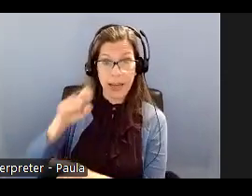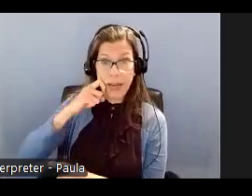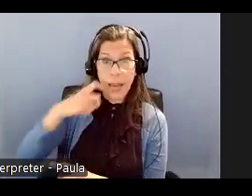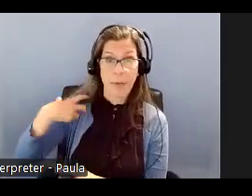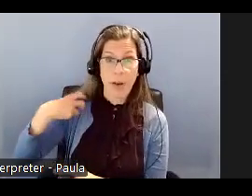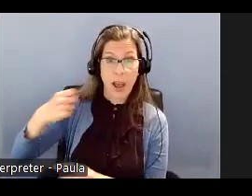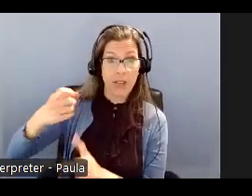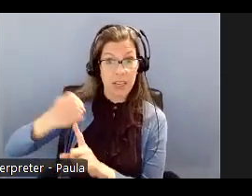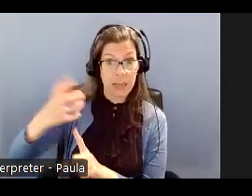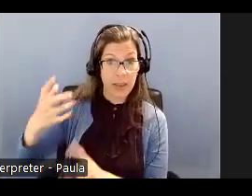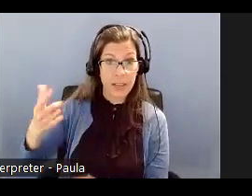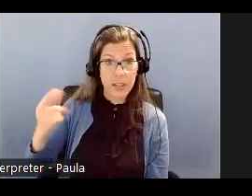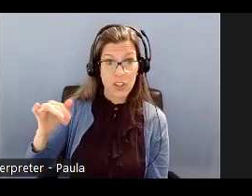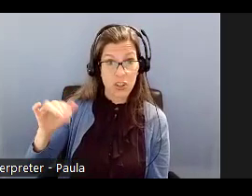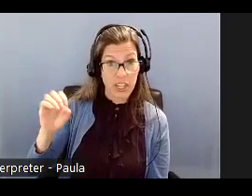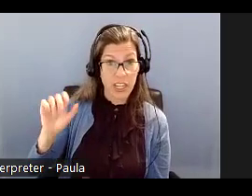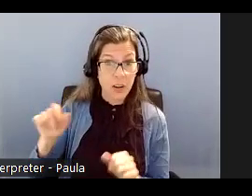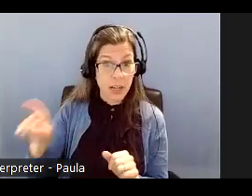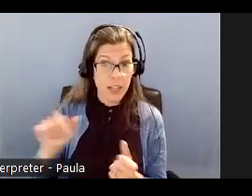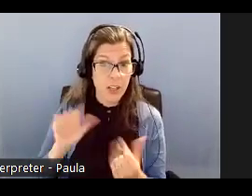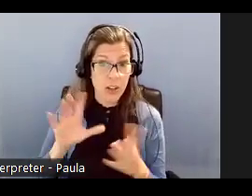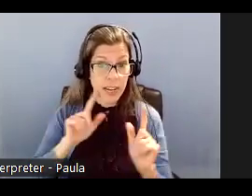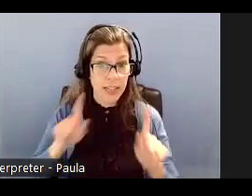expansion. So Gio, is that something that you can address?